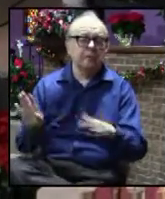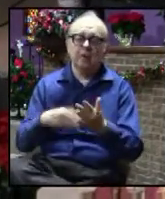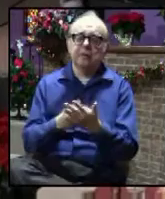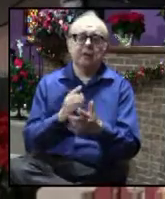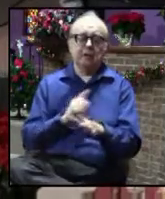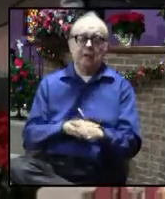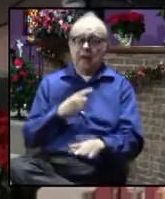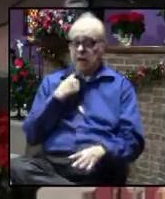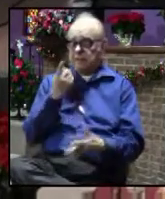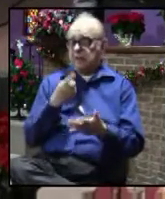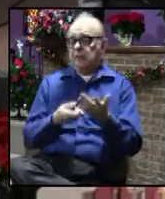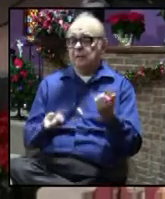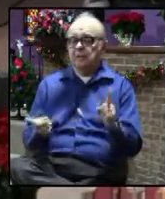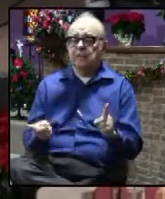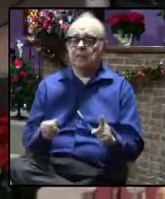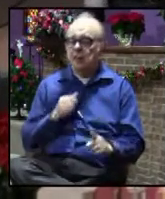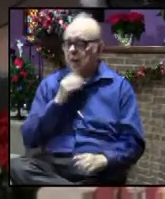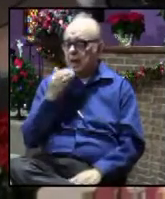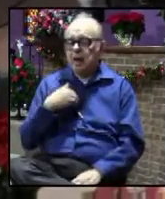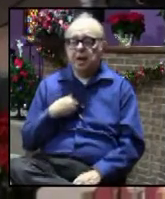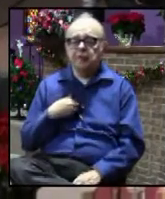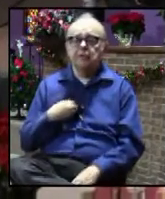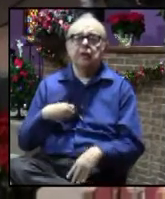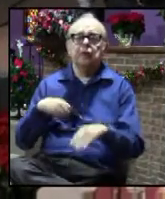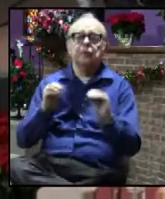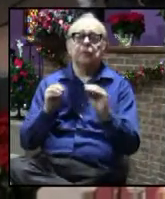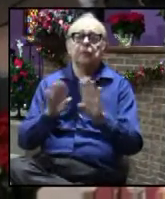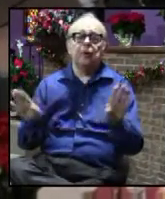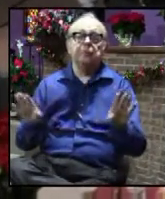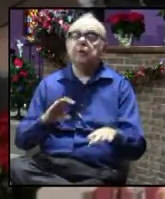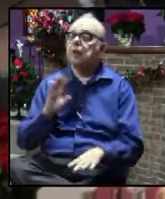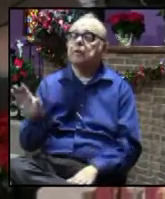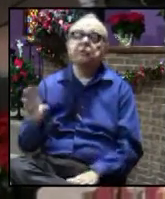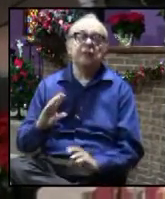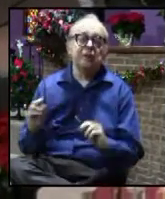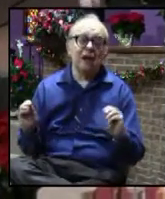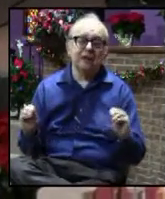I'll tell you what, we didn't have any stores open on Christmas. Amen.